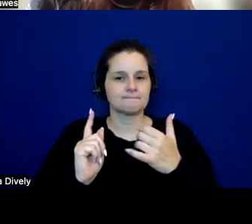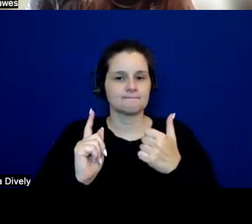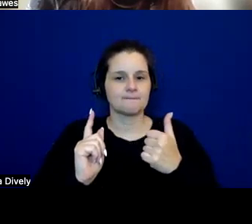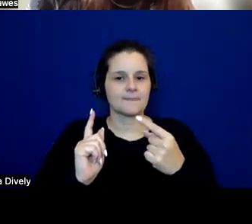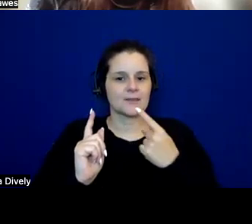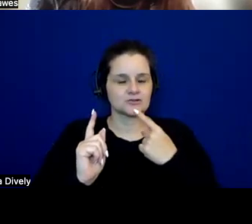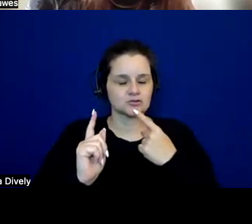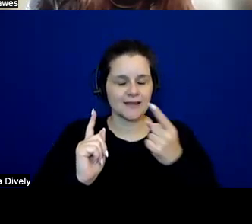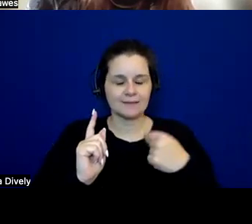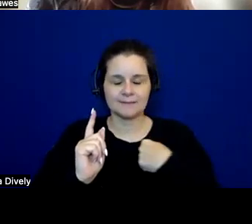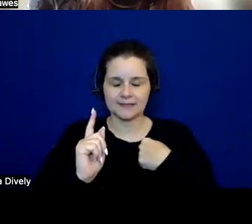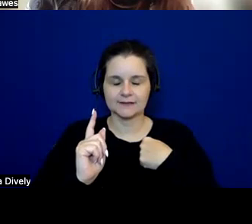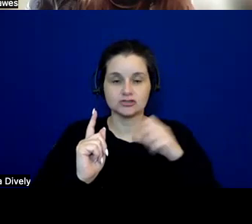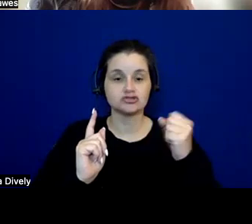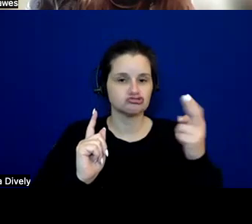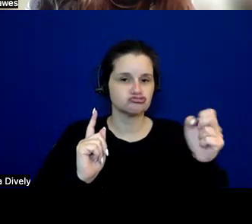she was telling me that